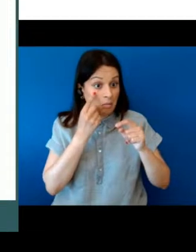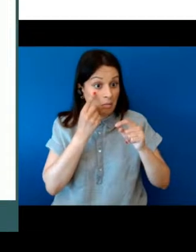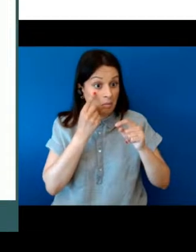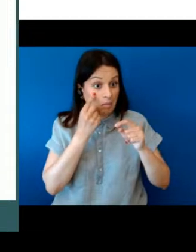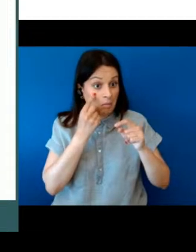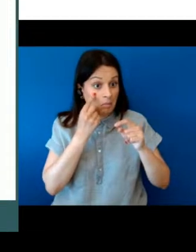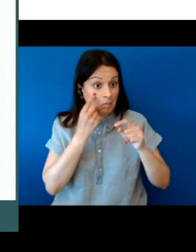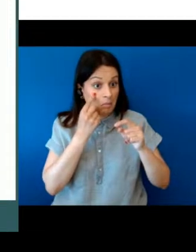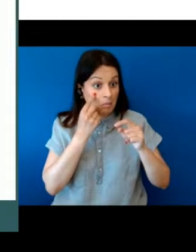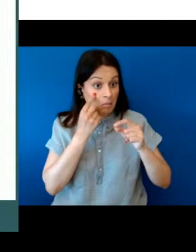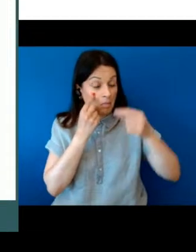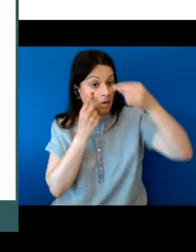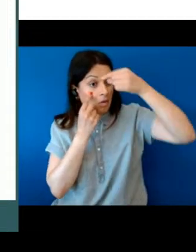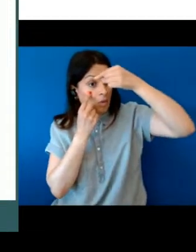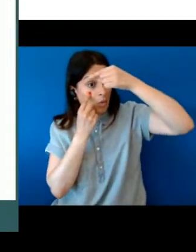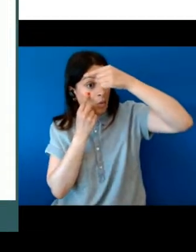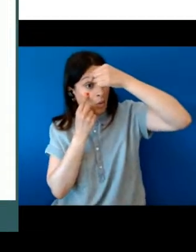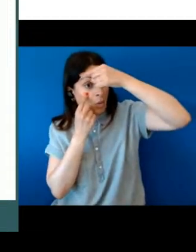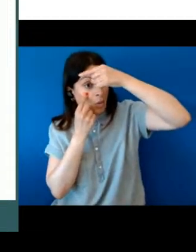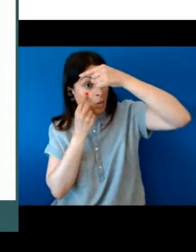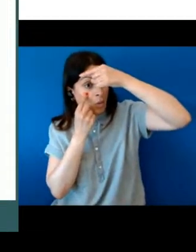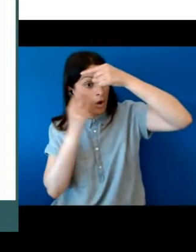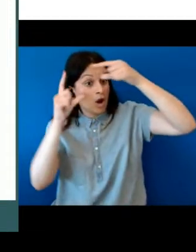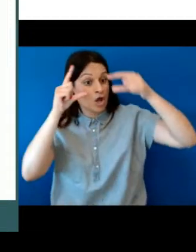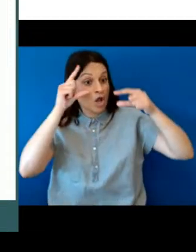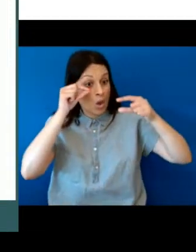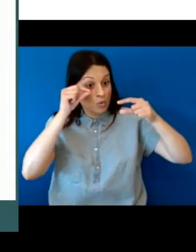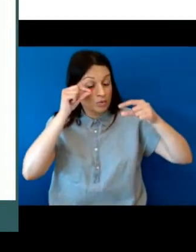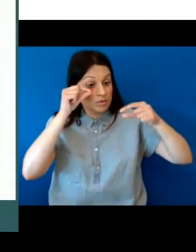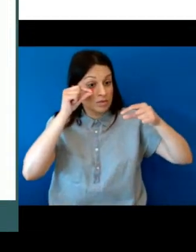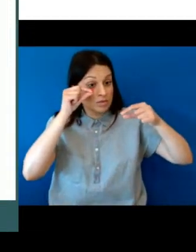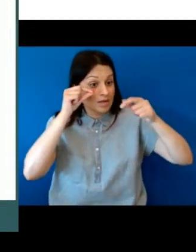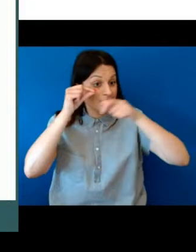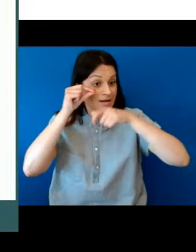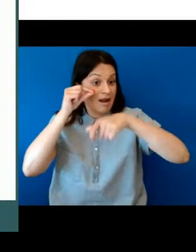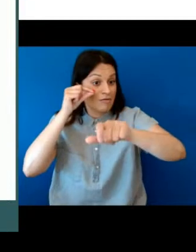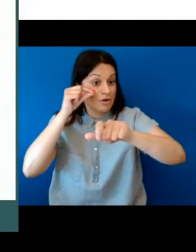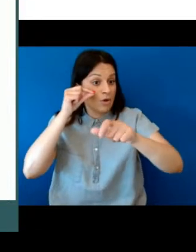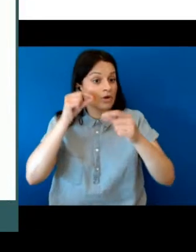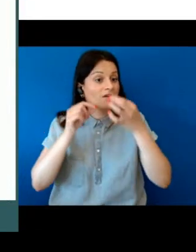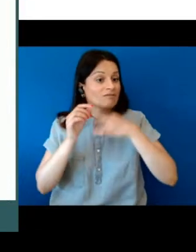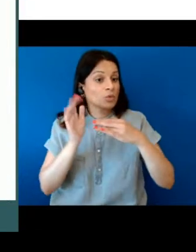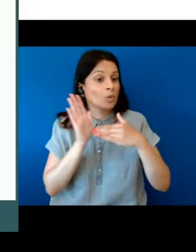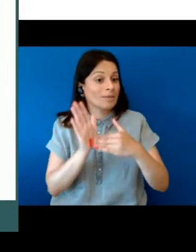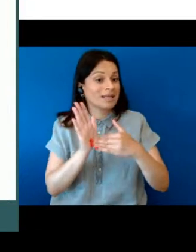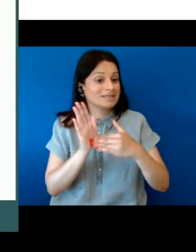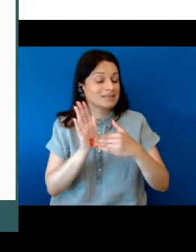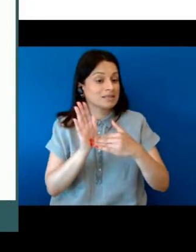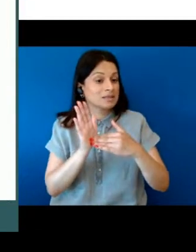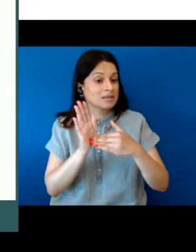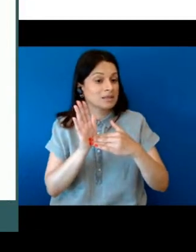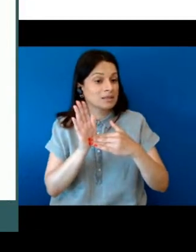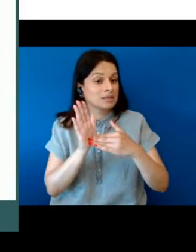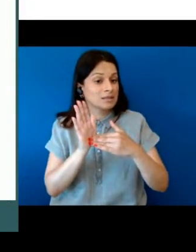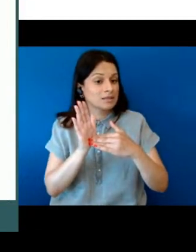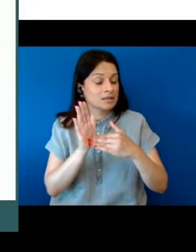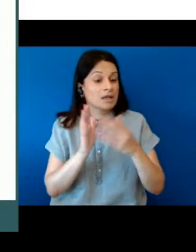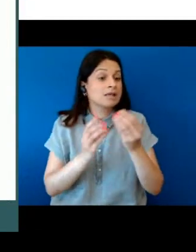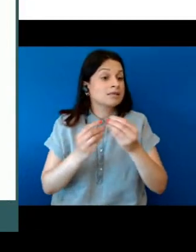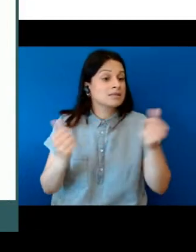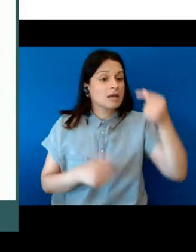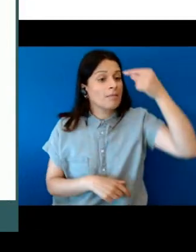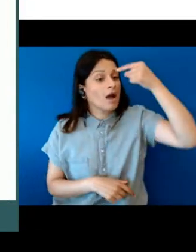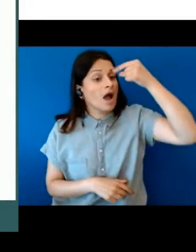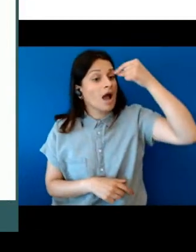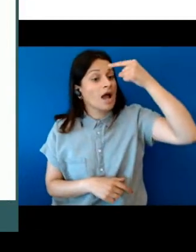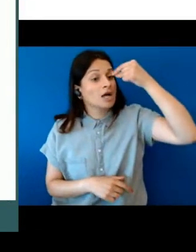put in, and then the eye should be closed and should remain closed for a few minutes. So some of the eye drops we know need to be used 4